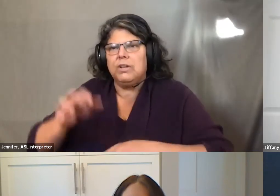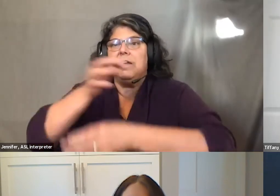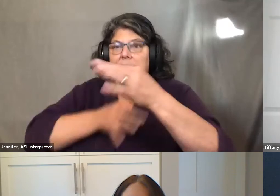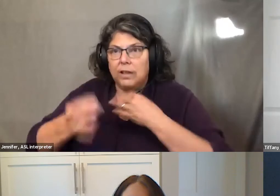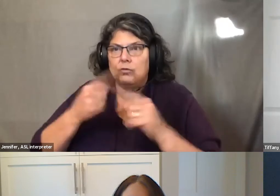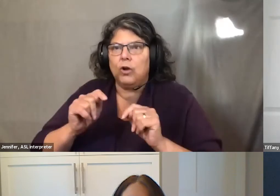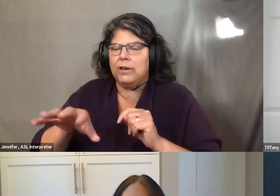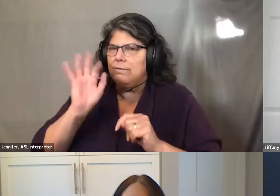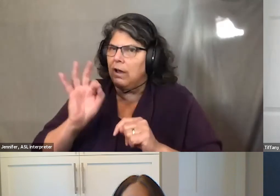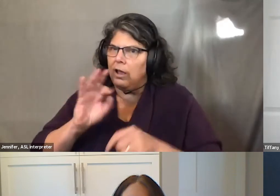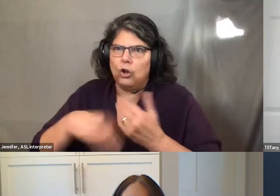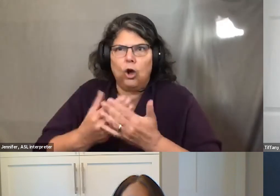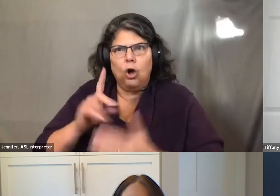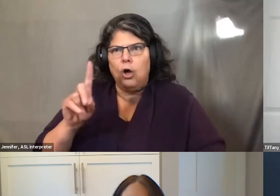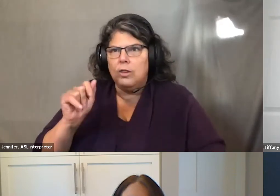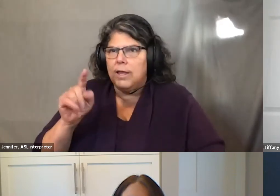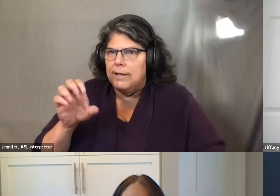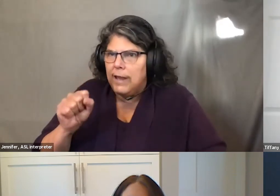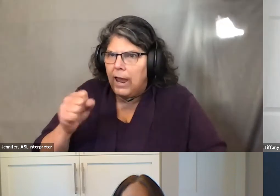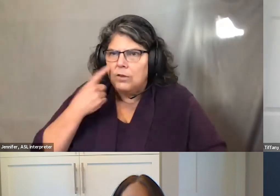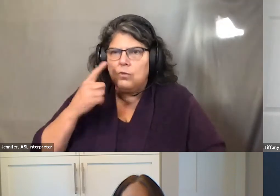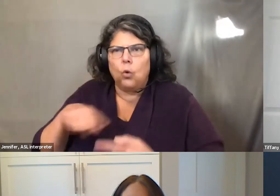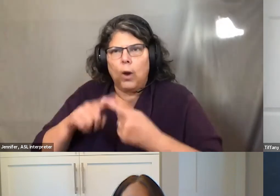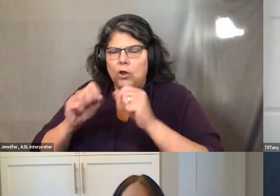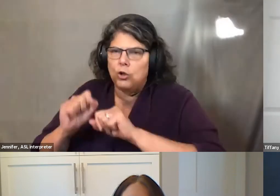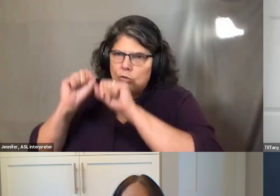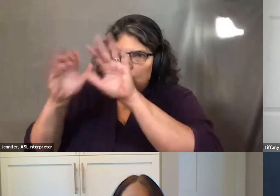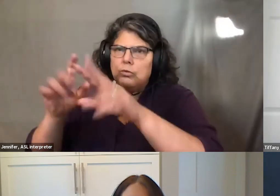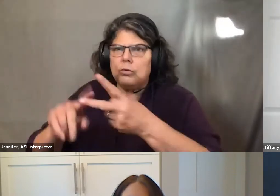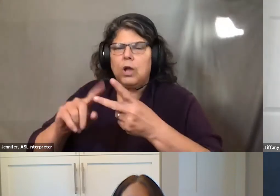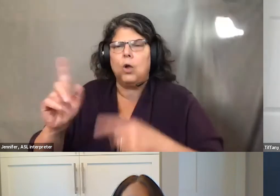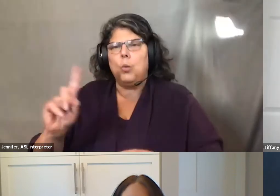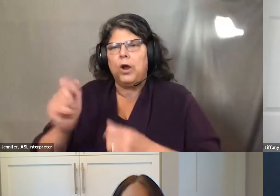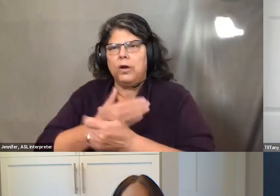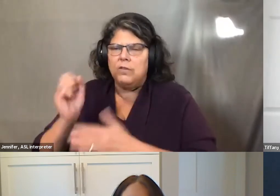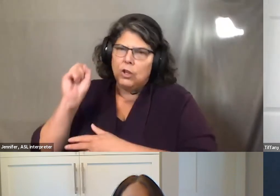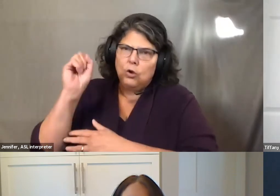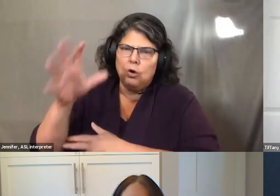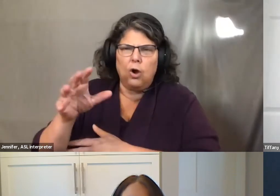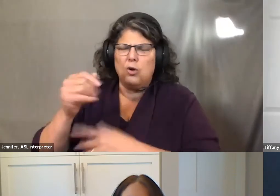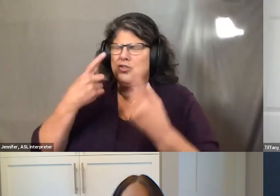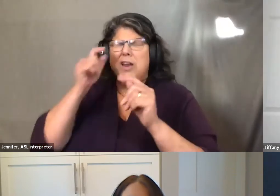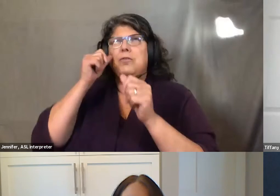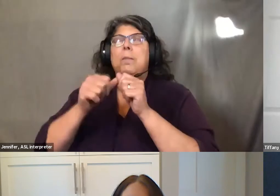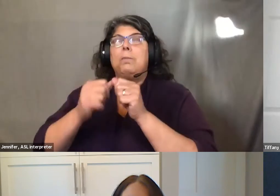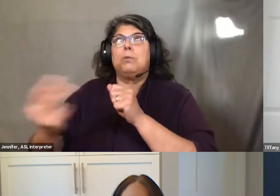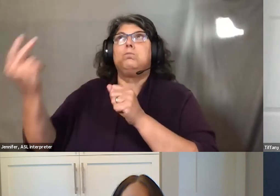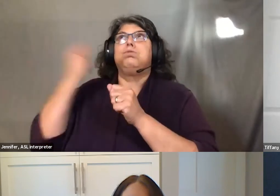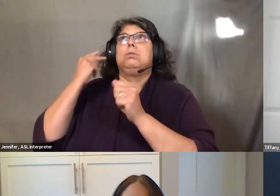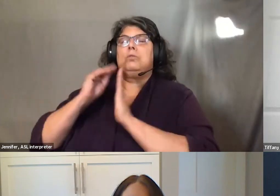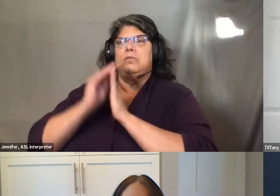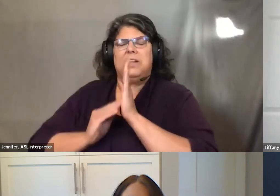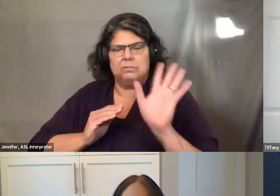dates of disposal and where everything went later. And once we get all